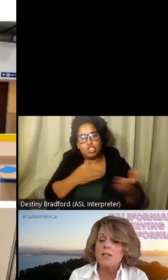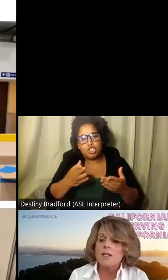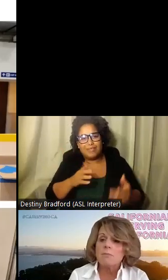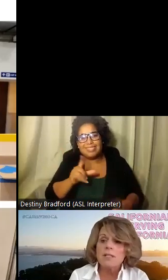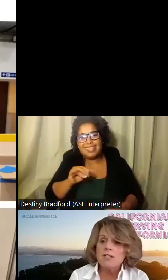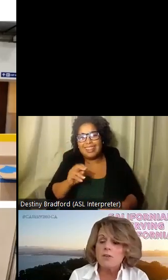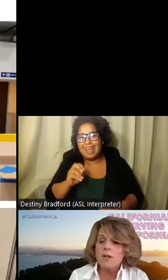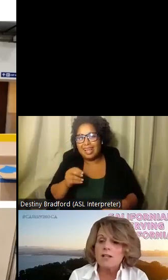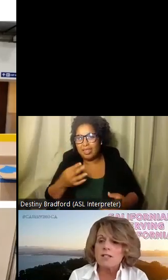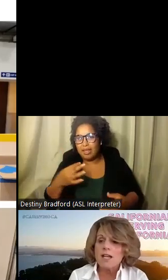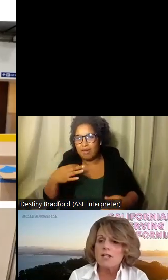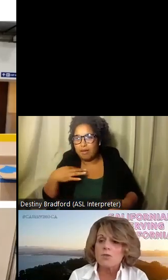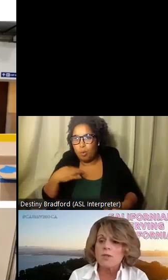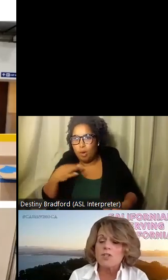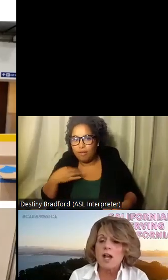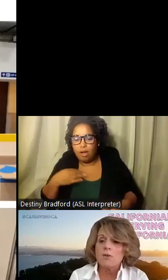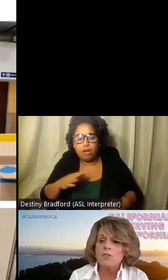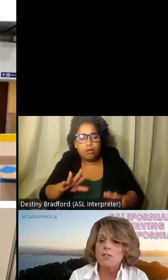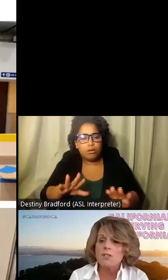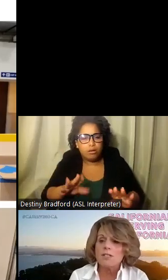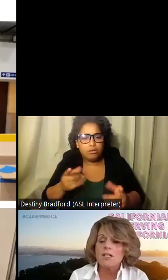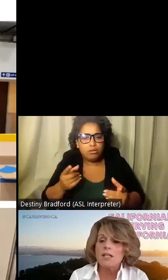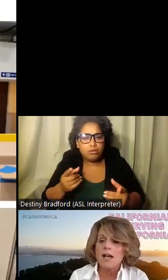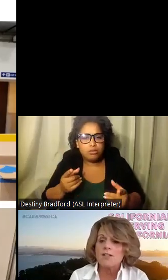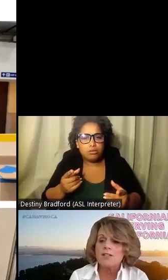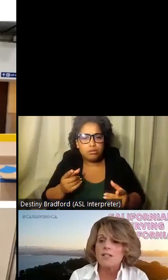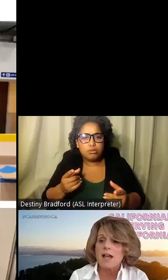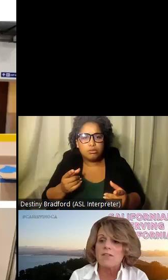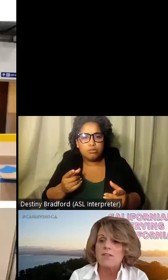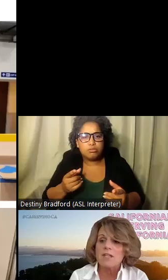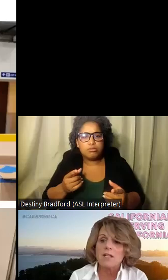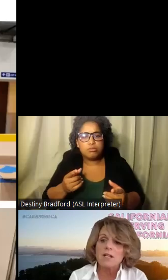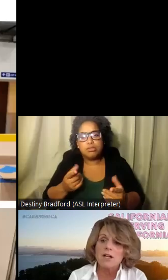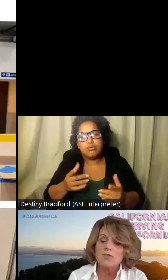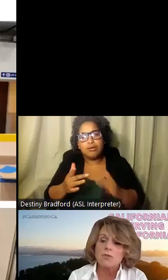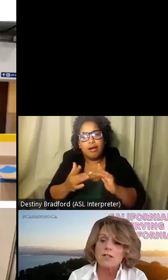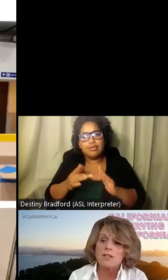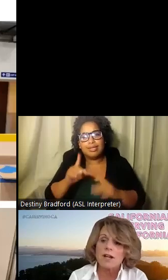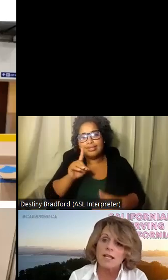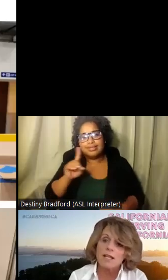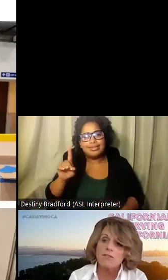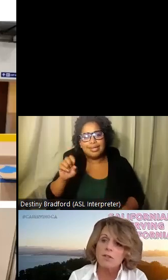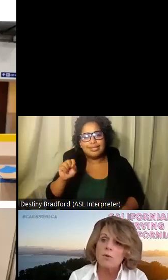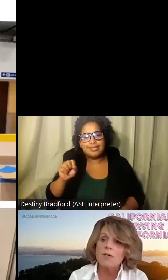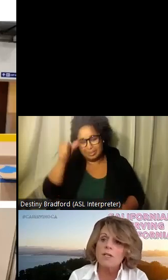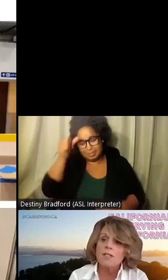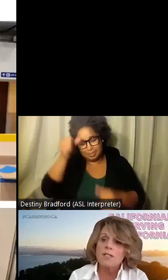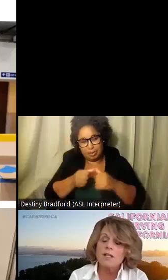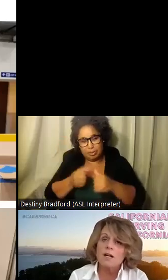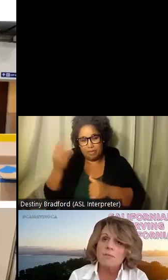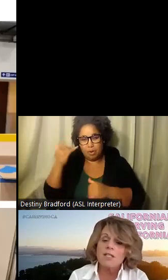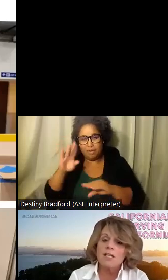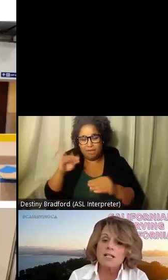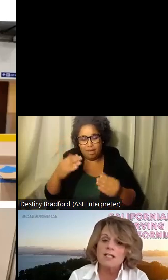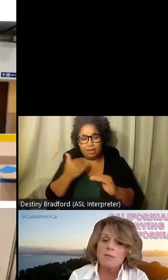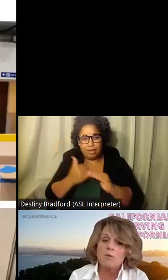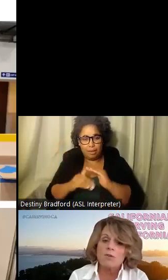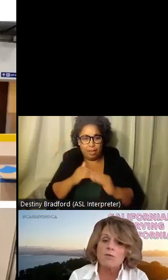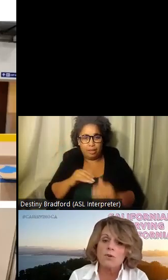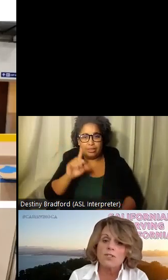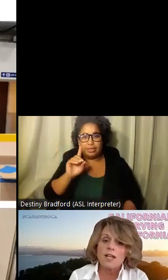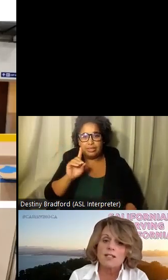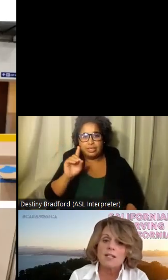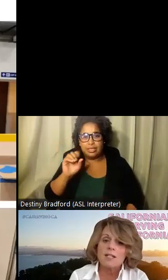qualifies. Please don't hesitate to reach out to DDS at the address that I gave you,